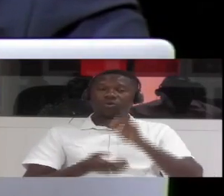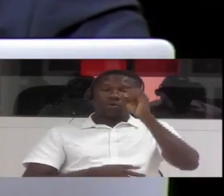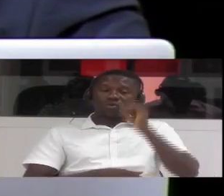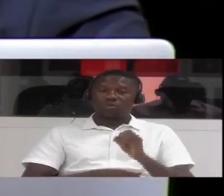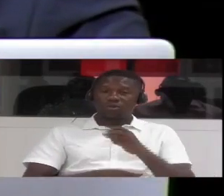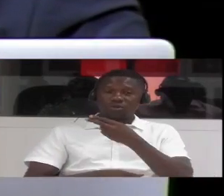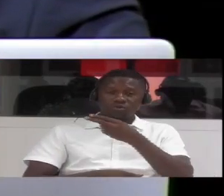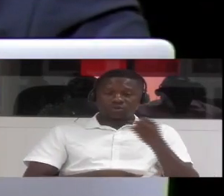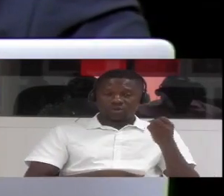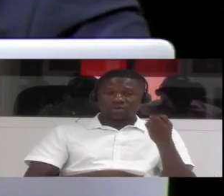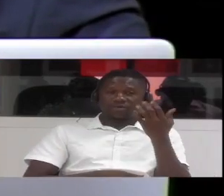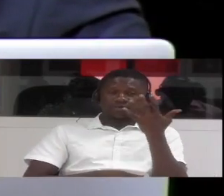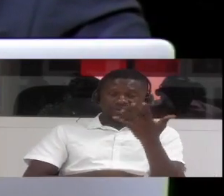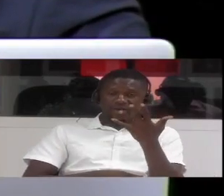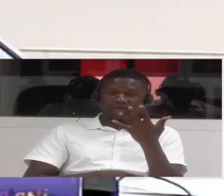October 2005, Pamodu Seka?